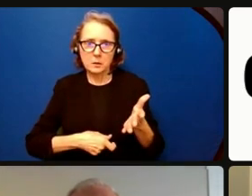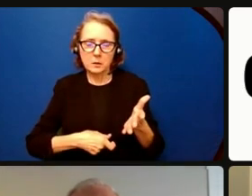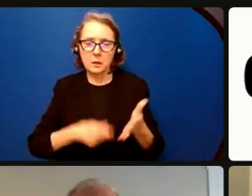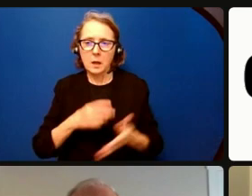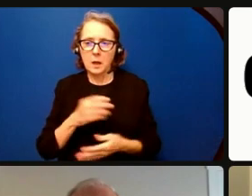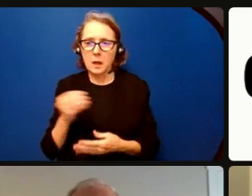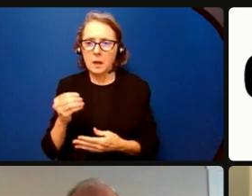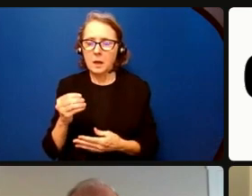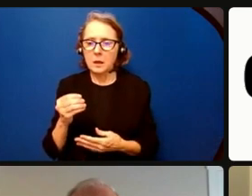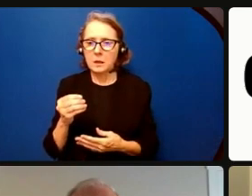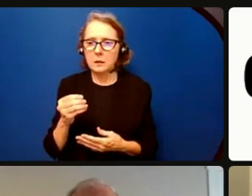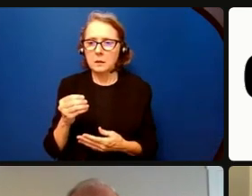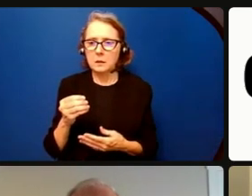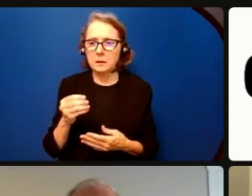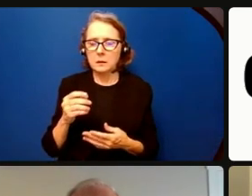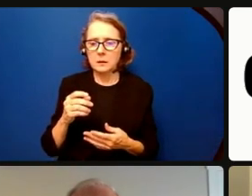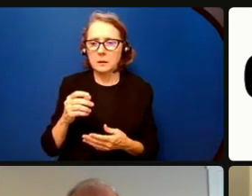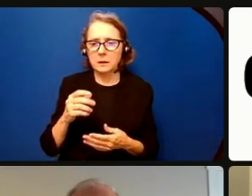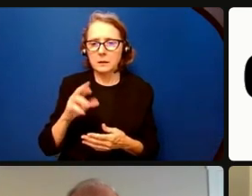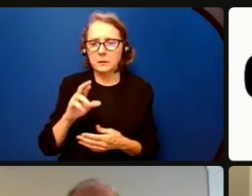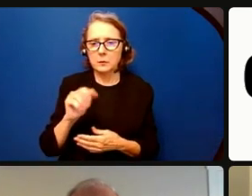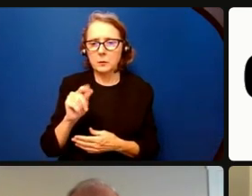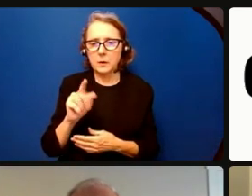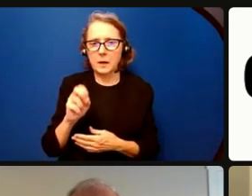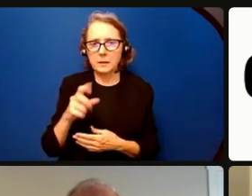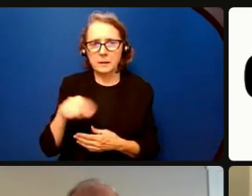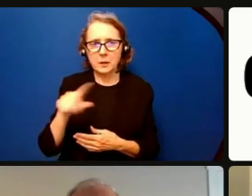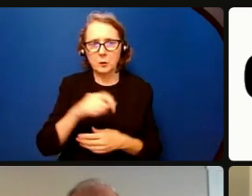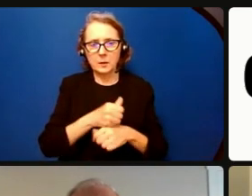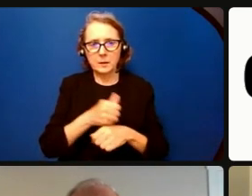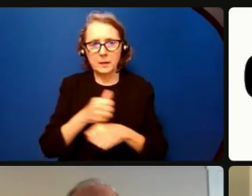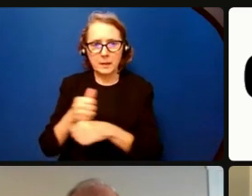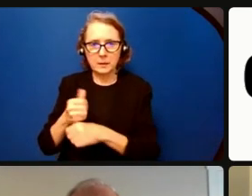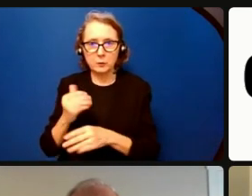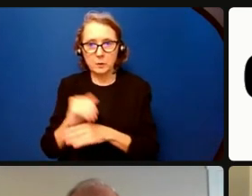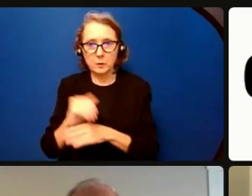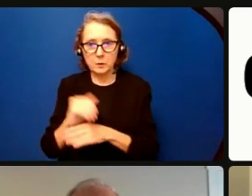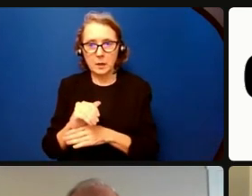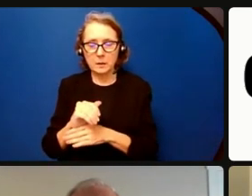and the rates that you are setting tonight.